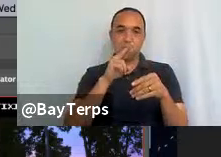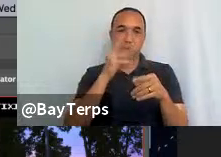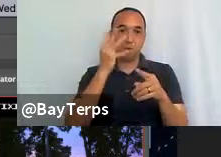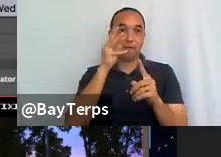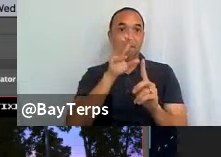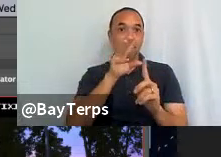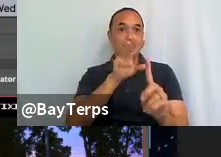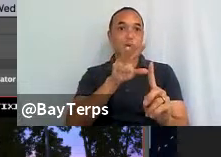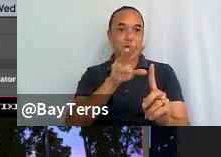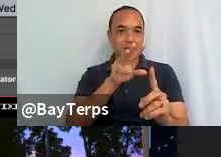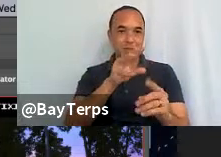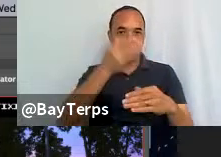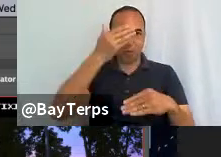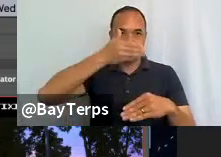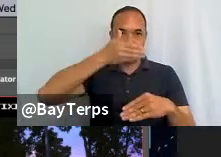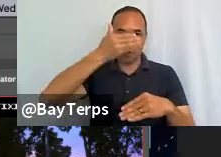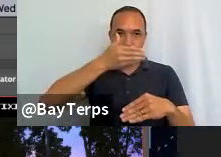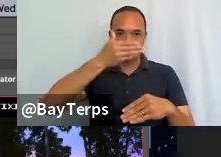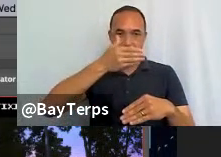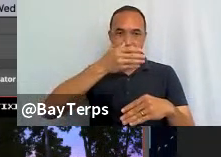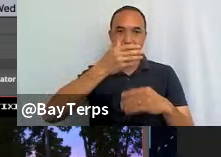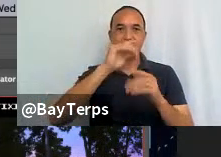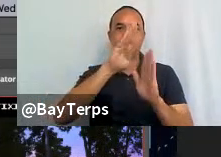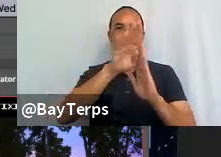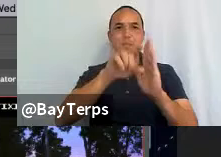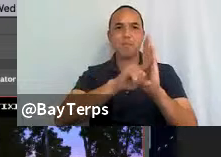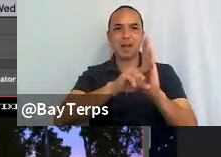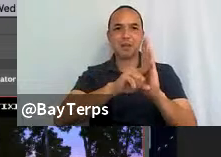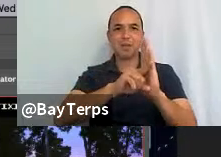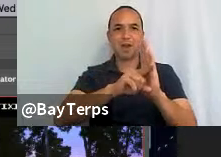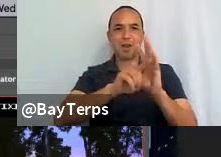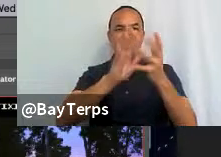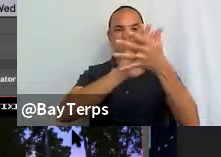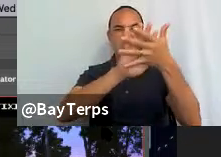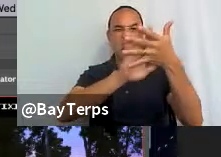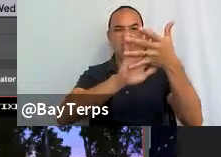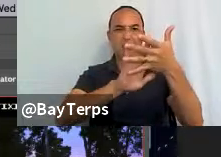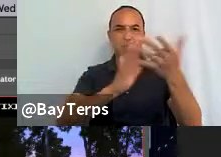the foreground and it completely washes out all of the beautiful sunset colors.